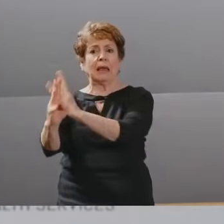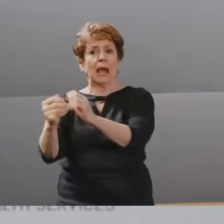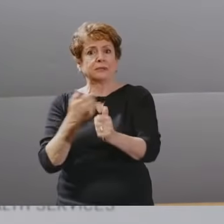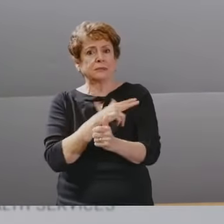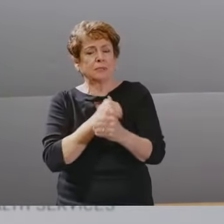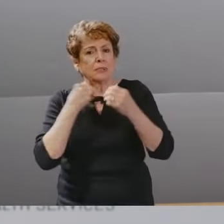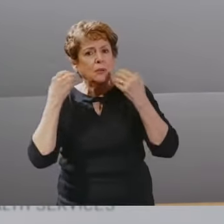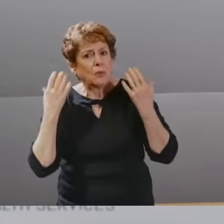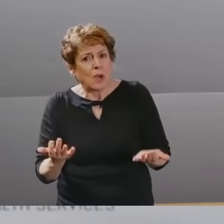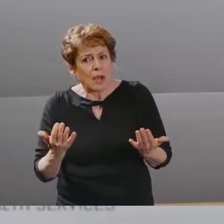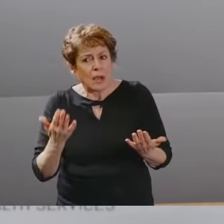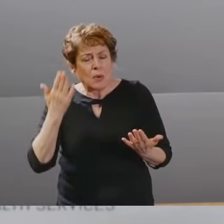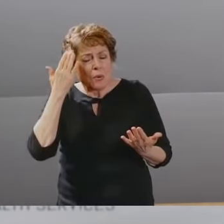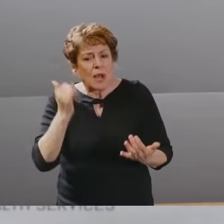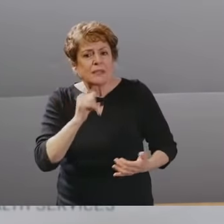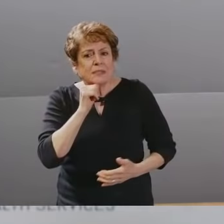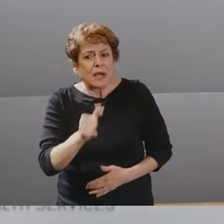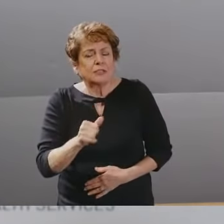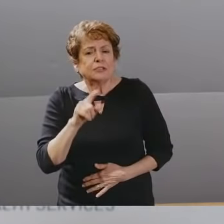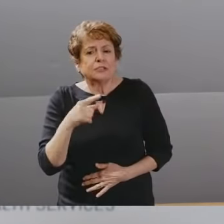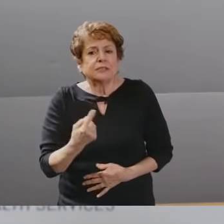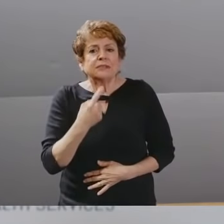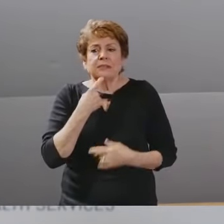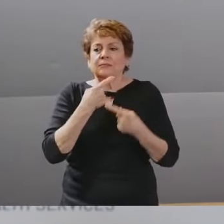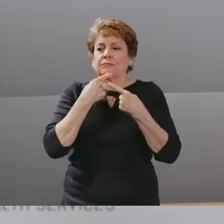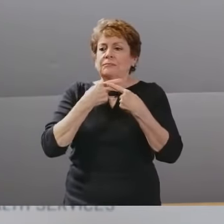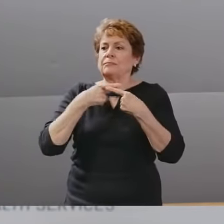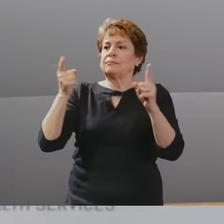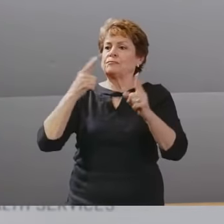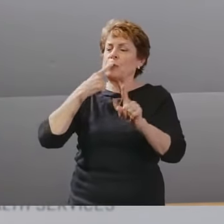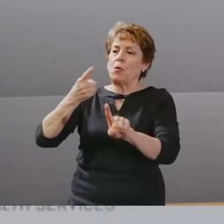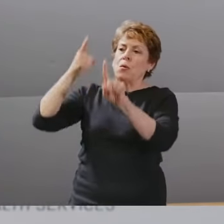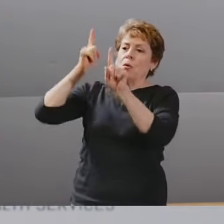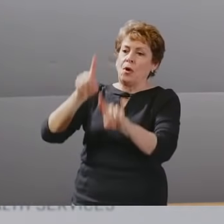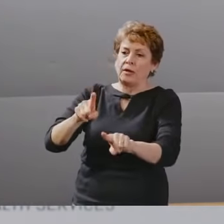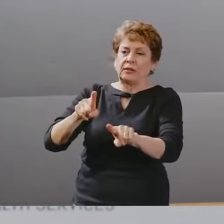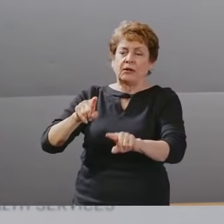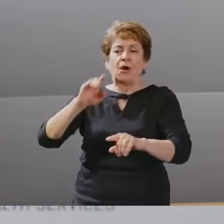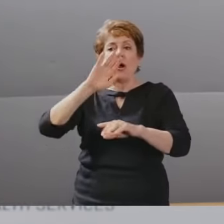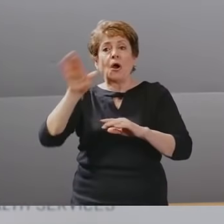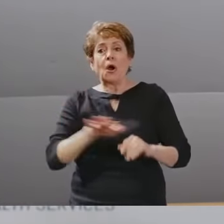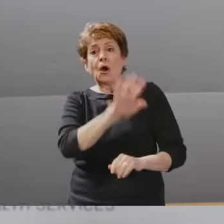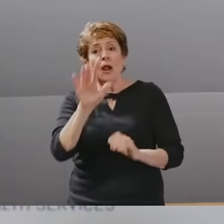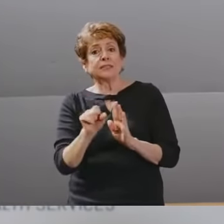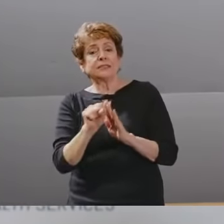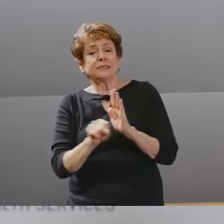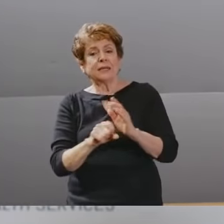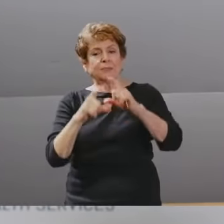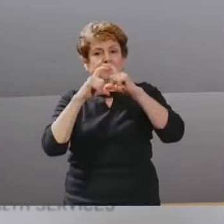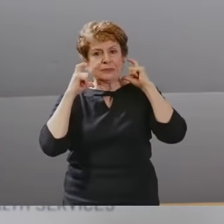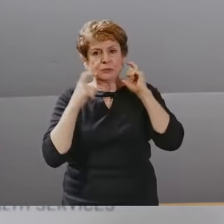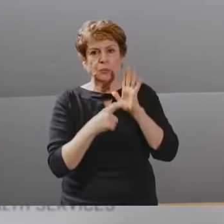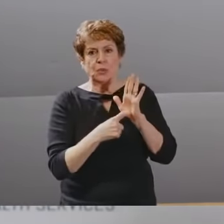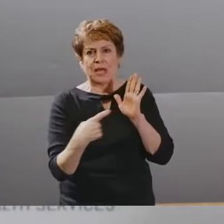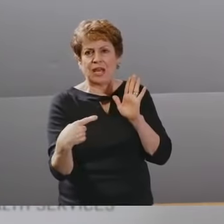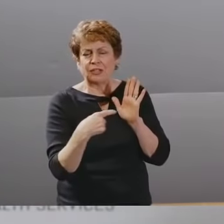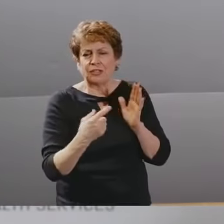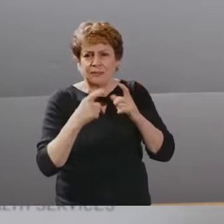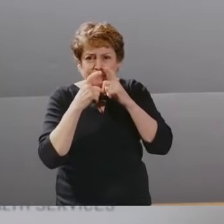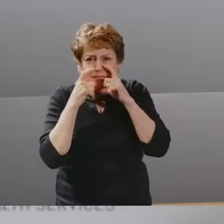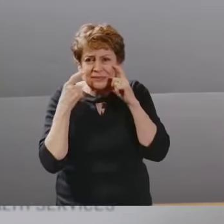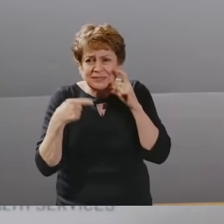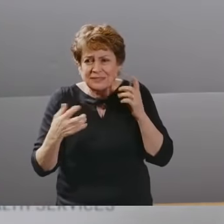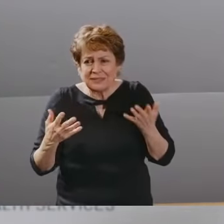step of just issuing a statewide mask ordinance so that it's a blanket ordinance across the whole state? I mean, that's your role as a leader,